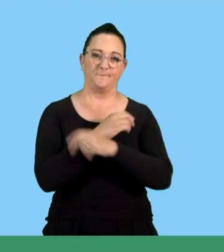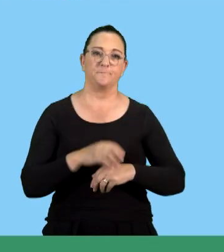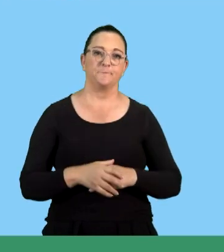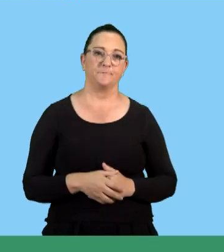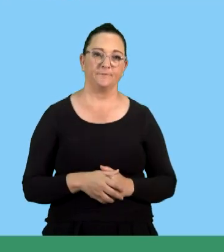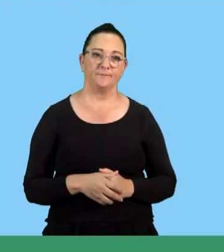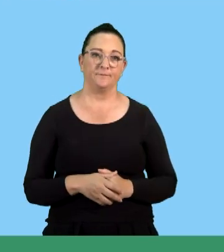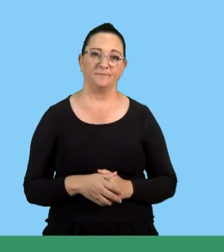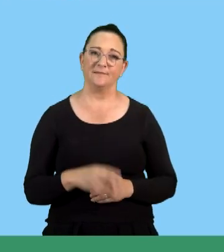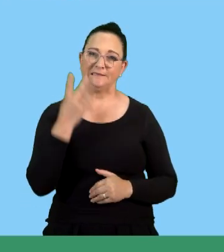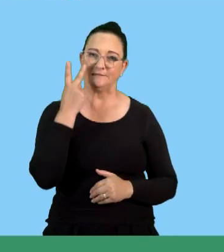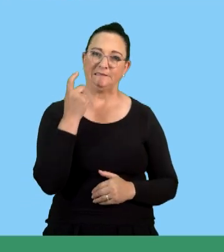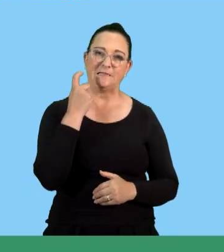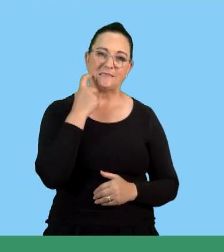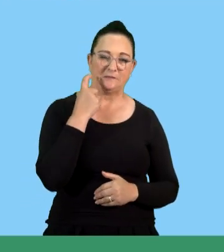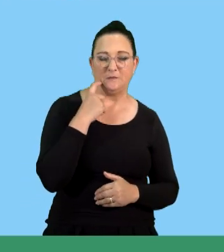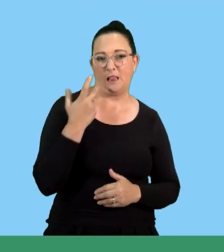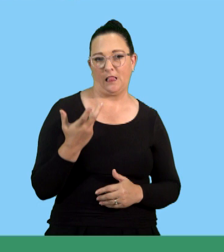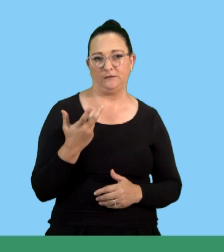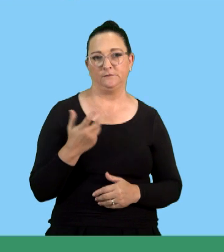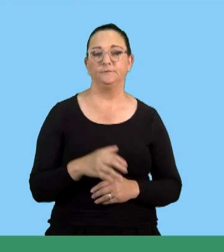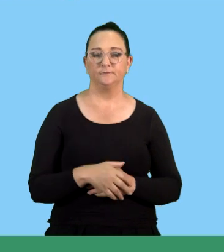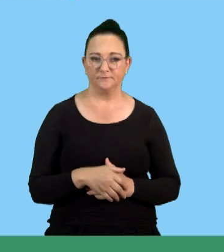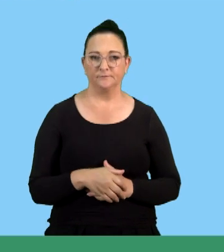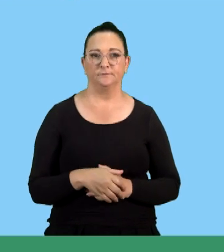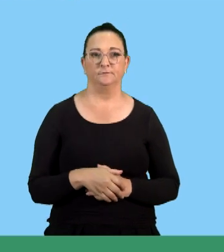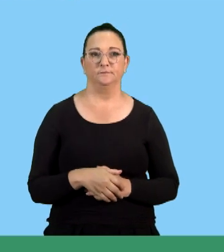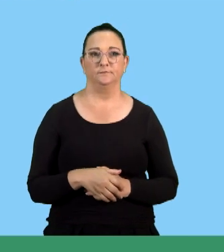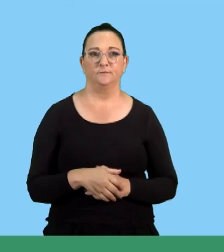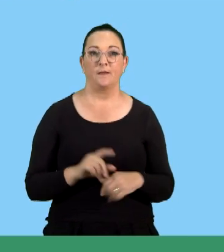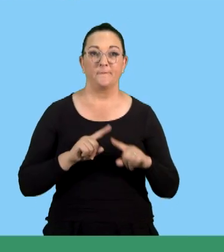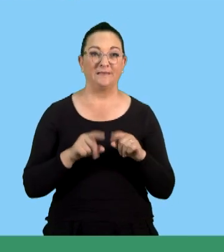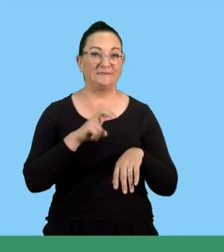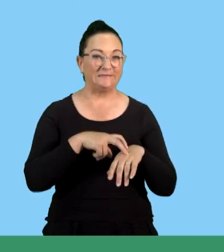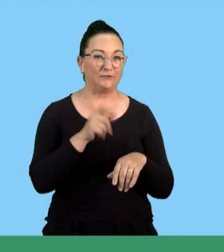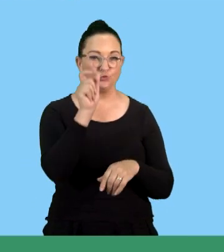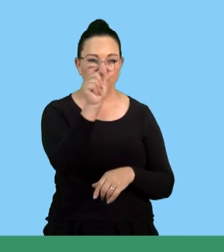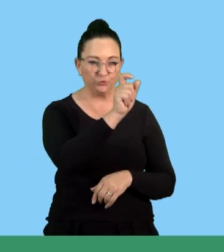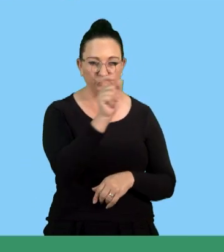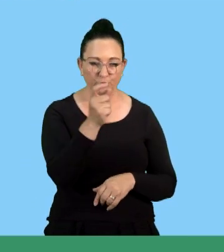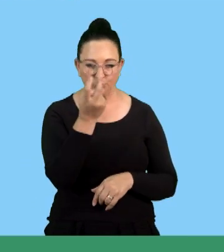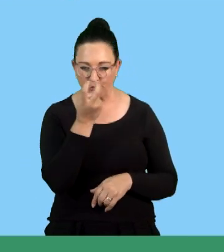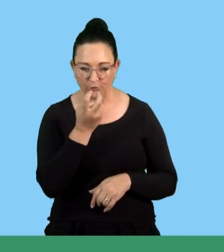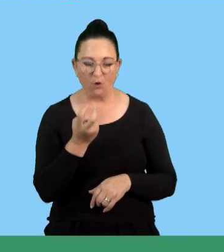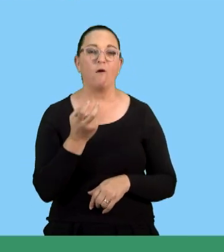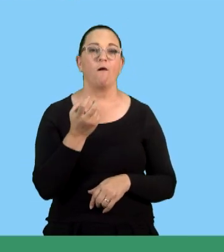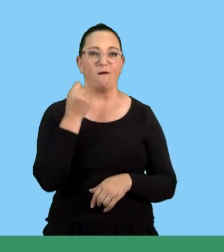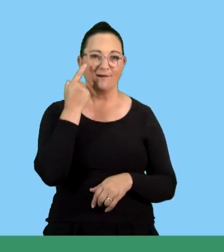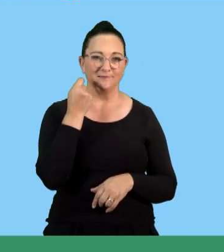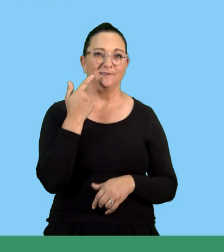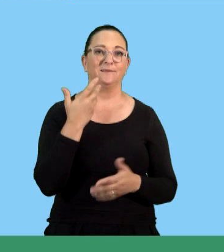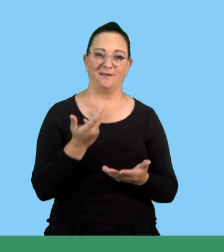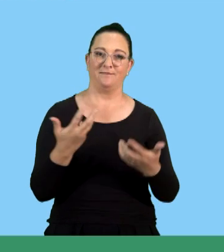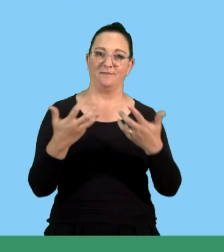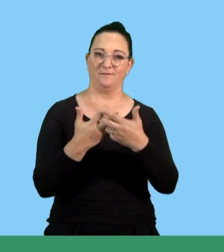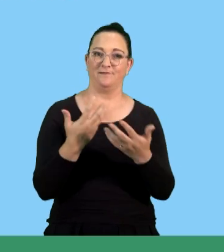leave. So can you see how simple this is? Very, very, very, very simple. So you just need to identify the keywords and understand, put that in